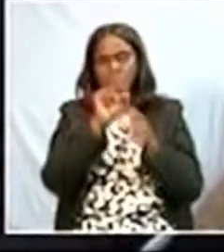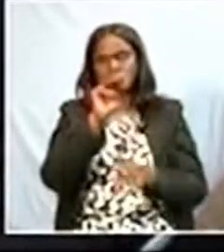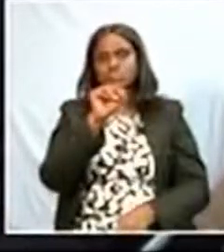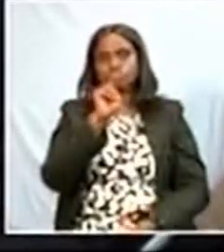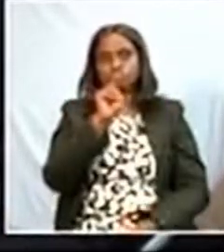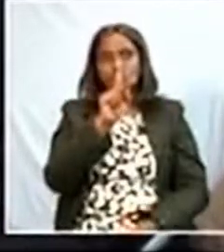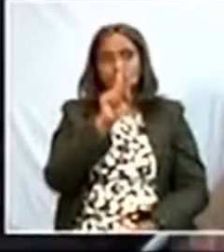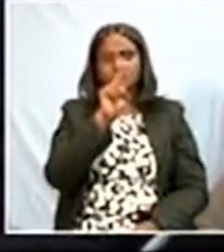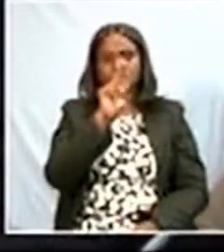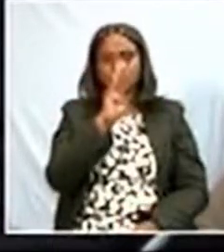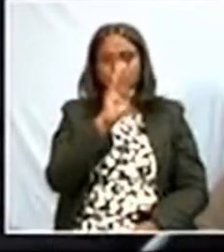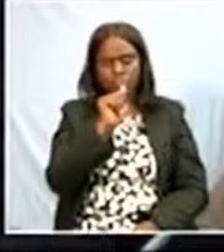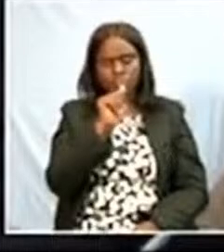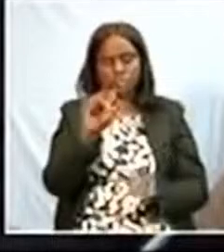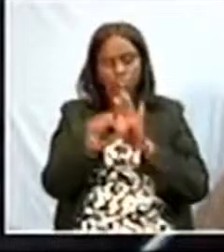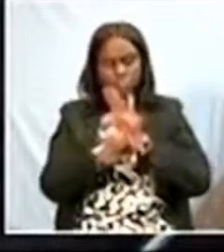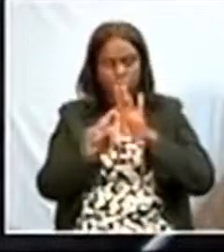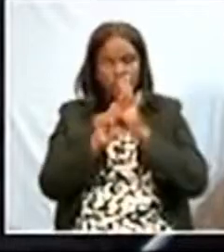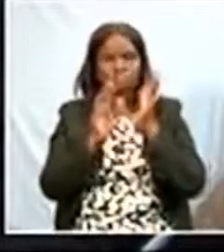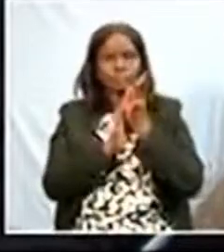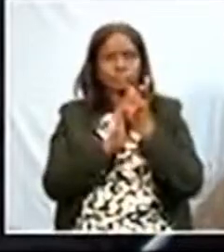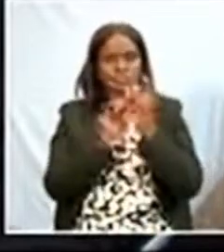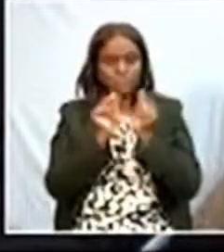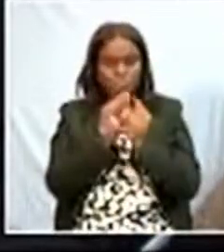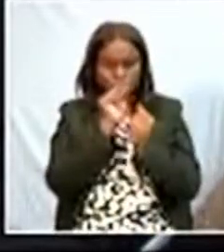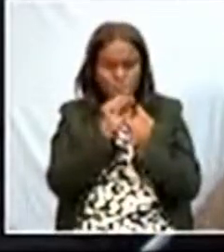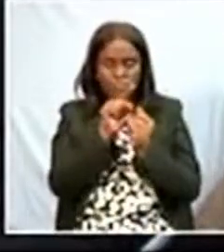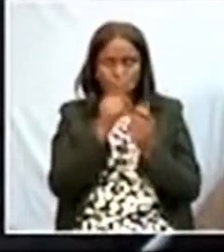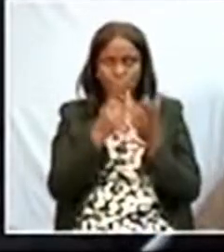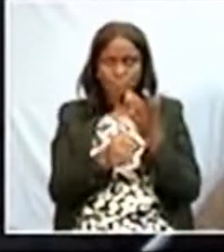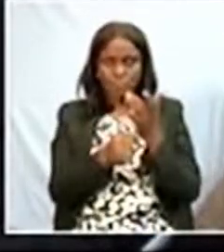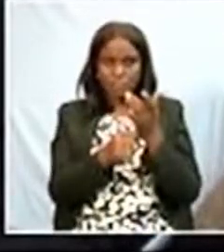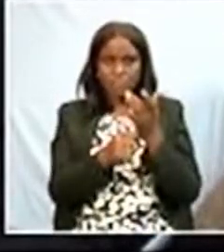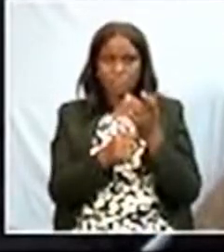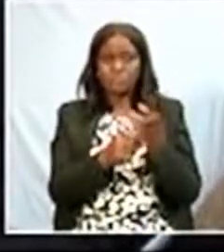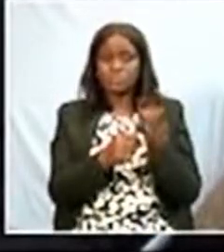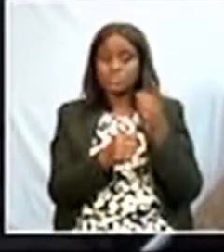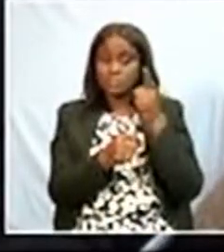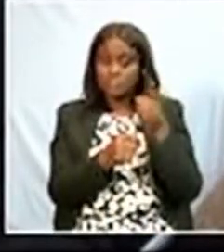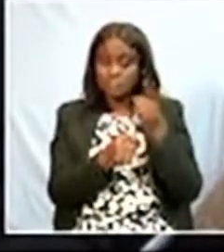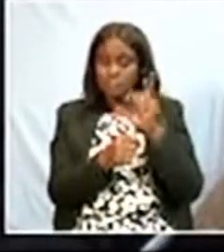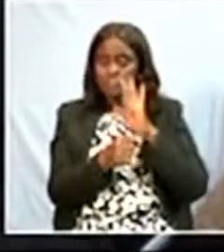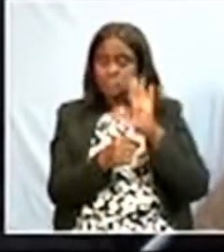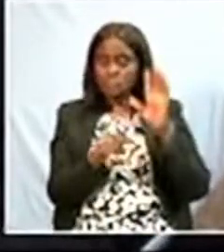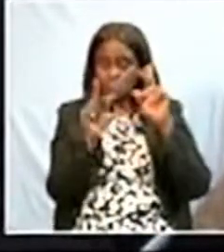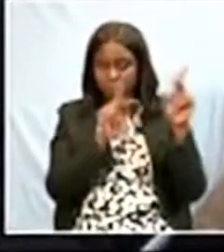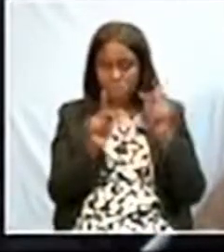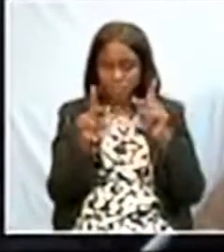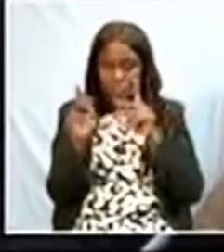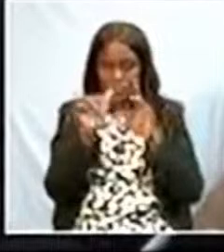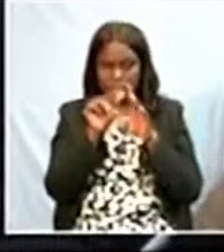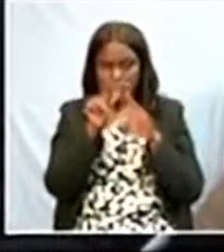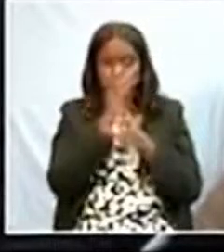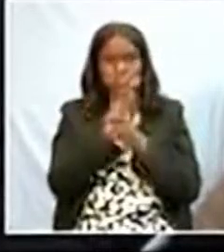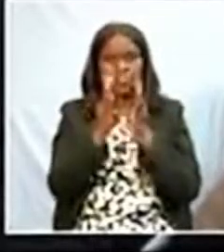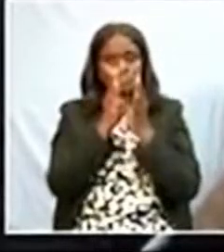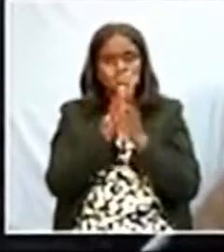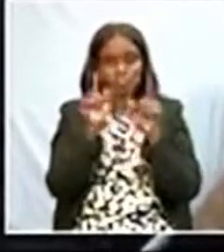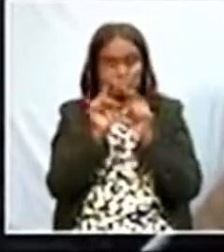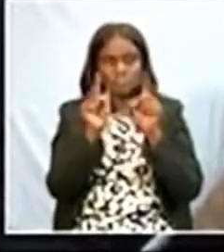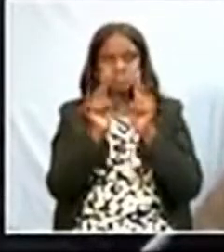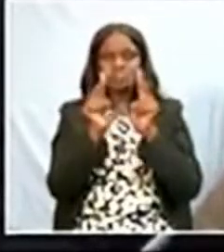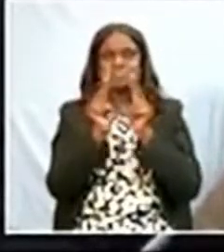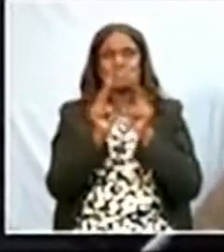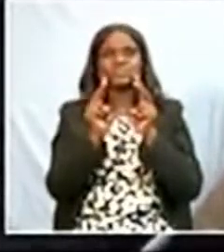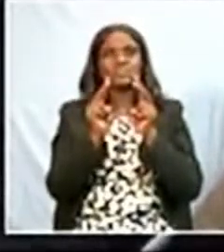Primary School. And this his performance on this contract was very,